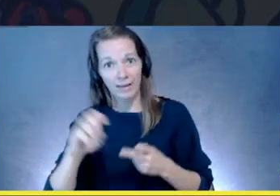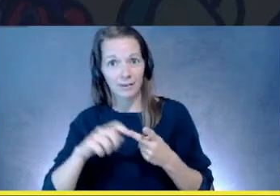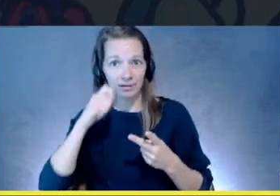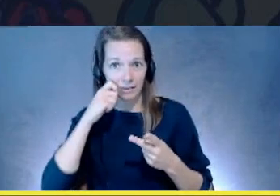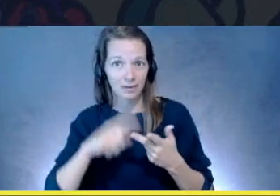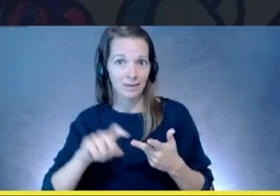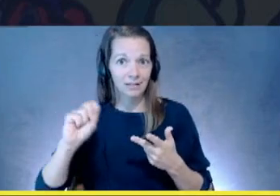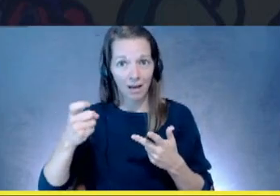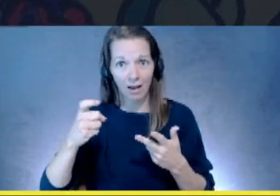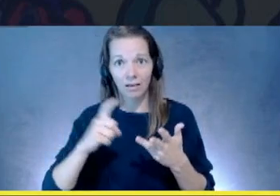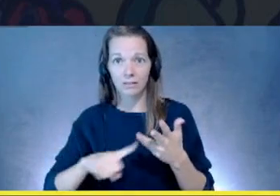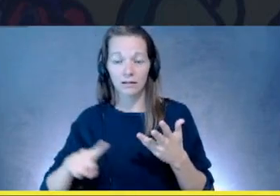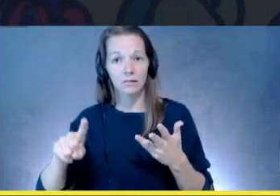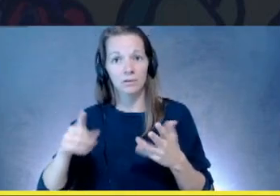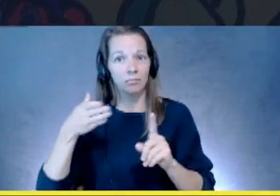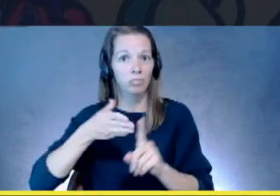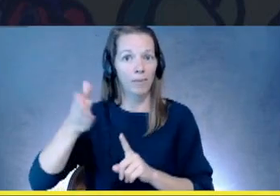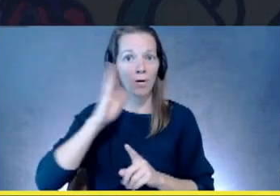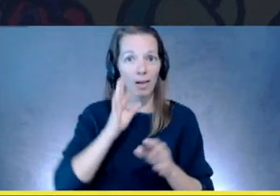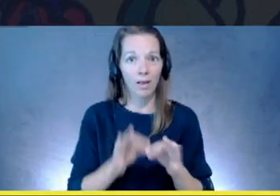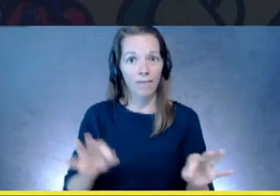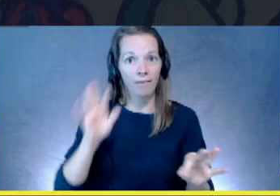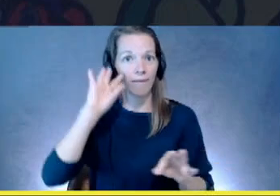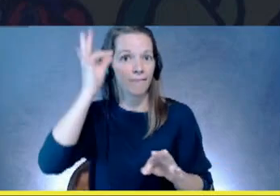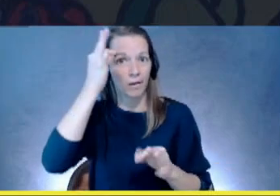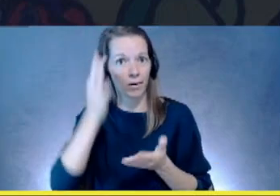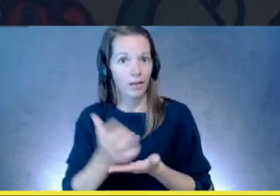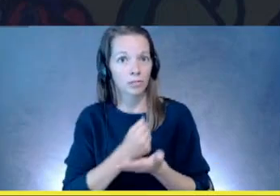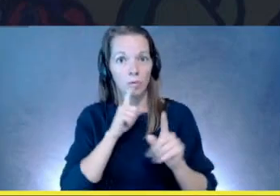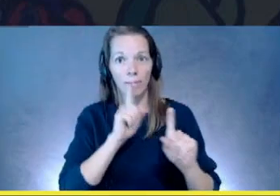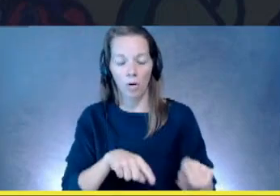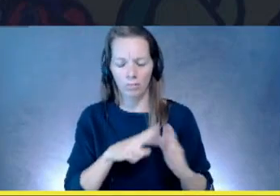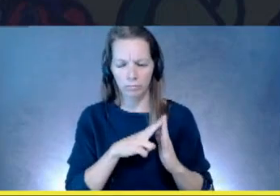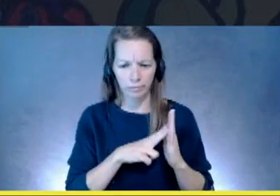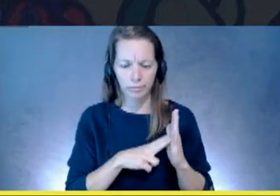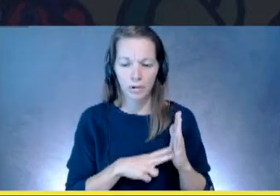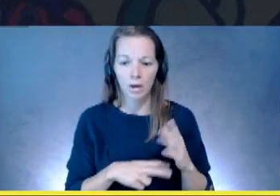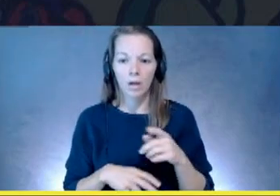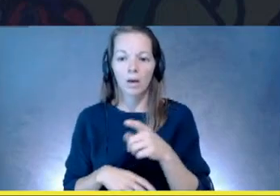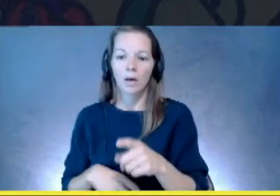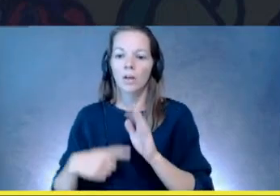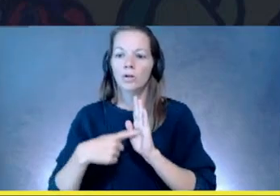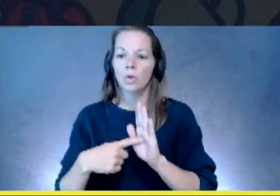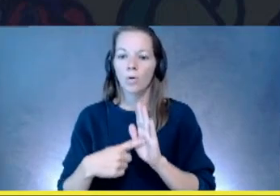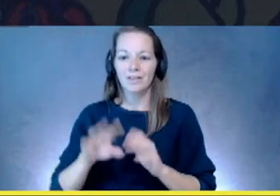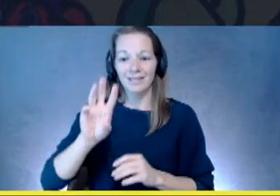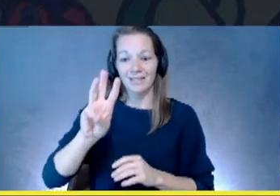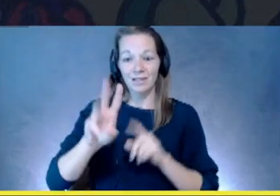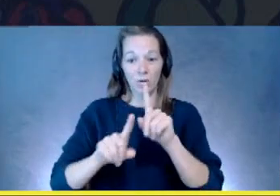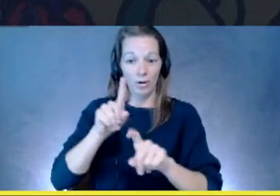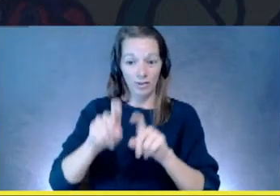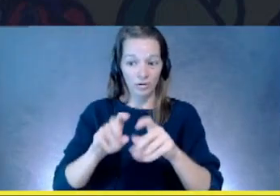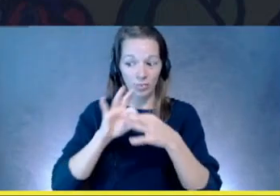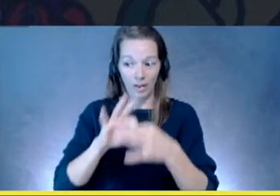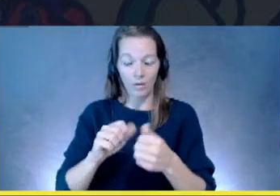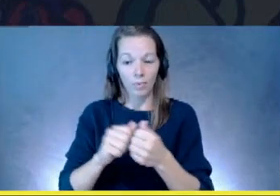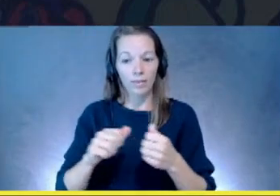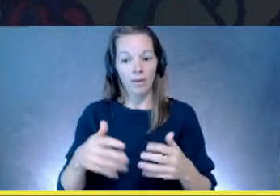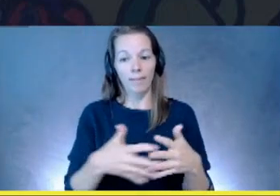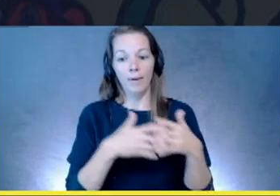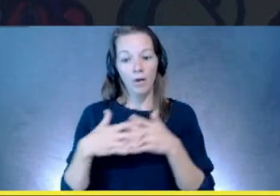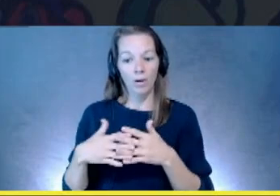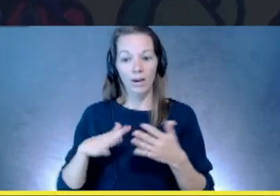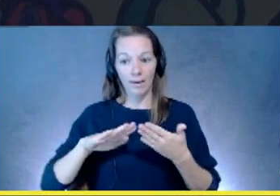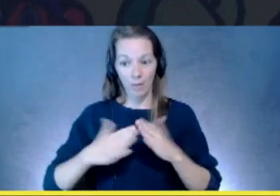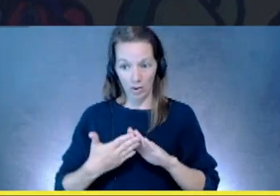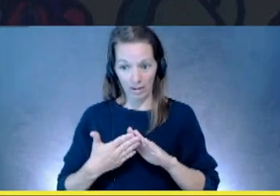primary language, for federal data collection and reporting. It chose the 6 questions from the American Community Survey. And although